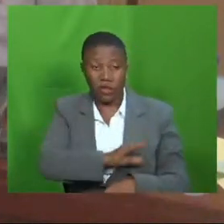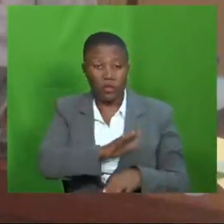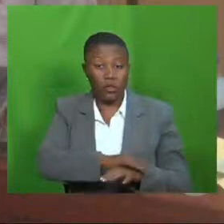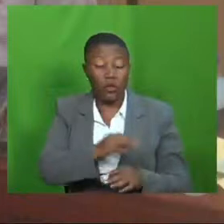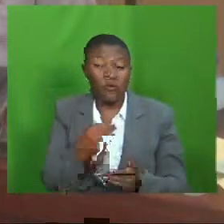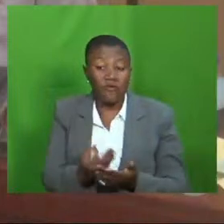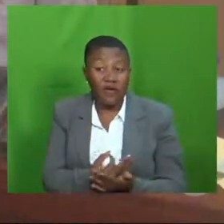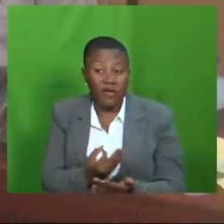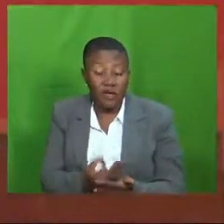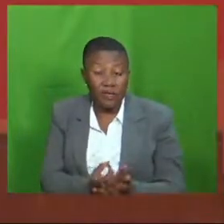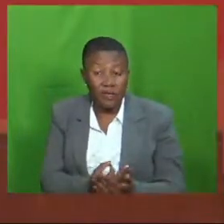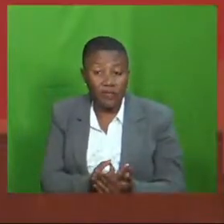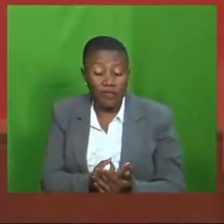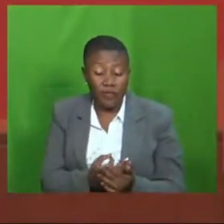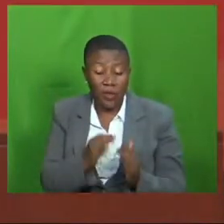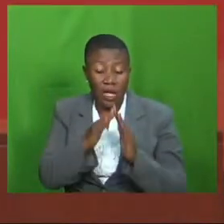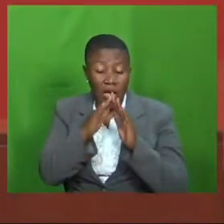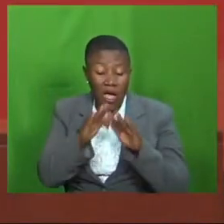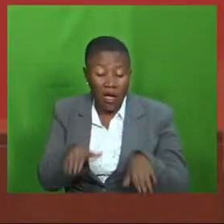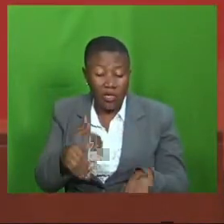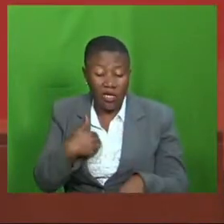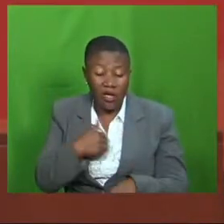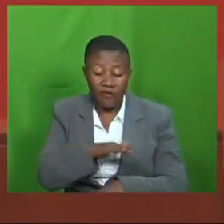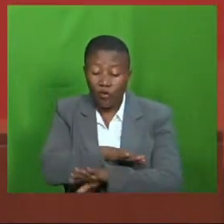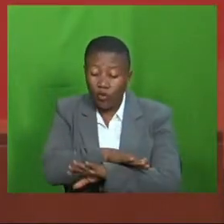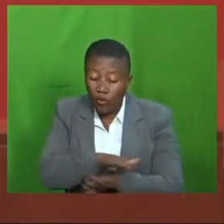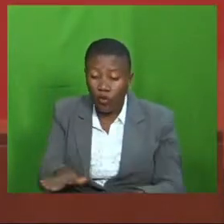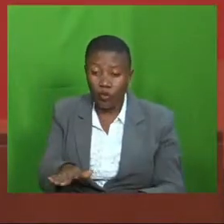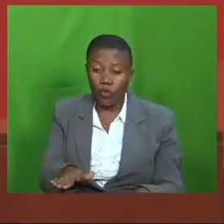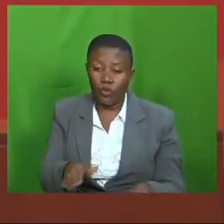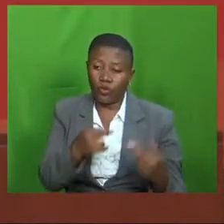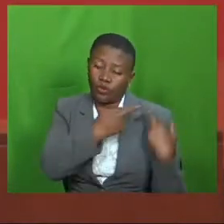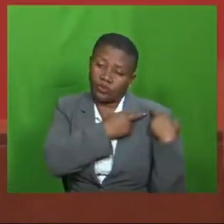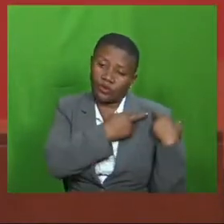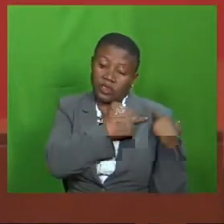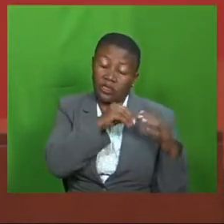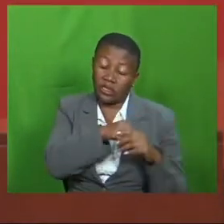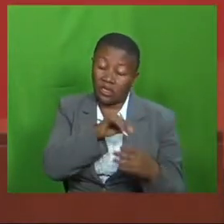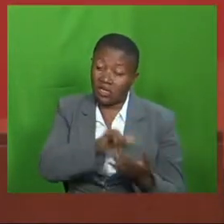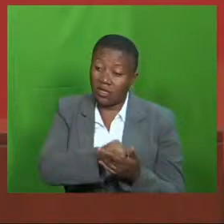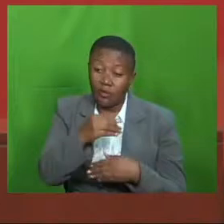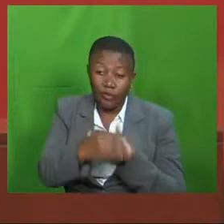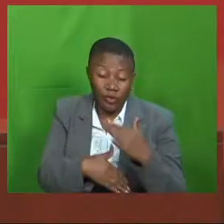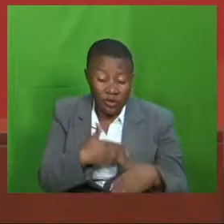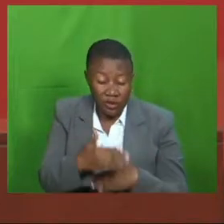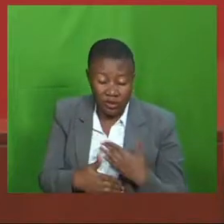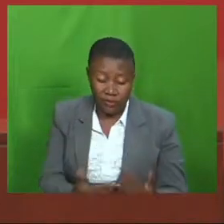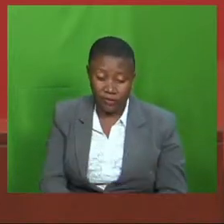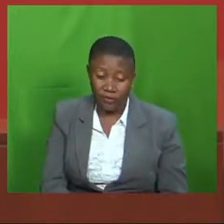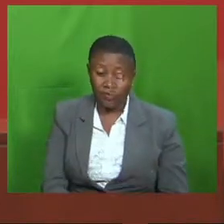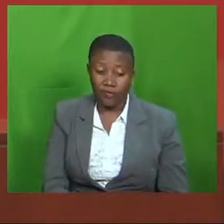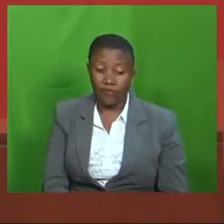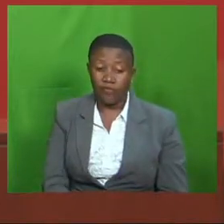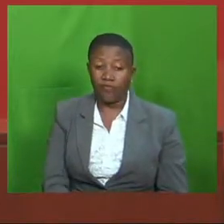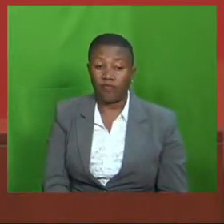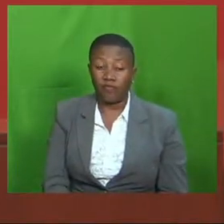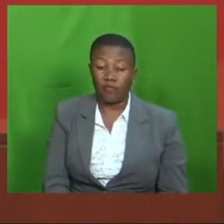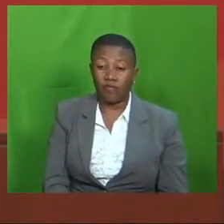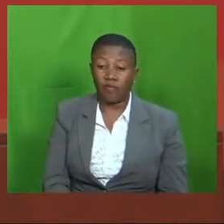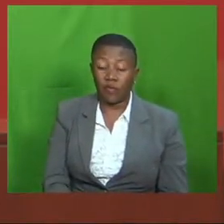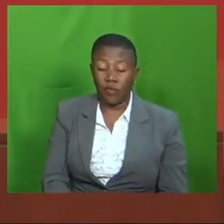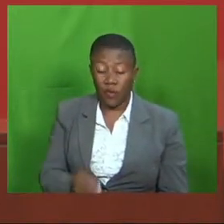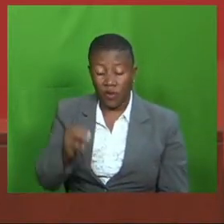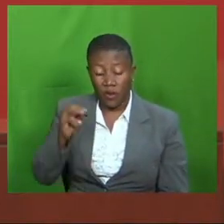House plays no role in the process. The Constitution mandates the Minister of Finance, after